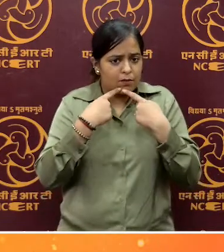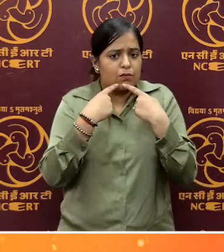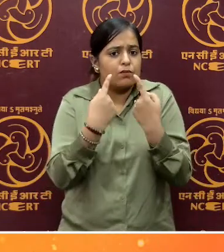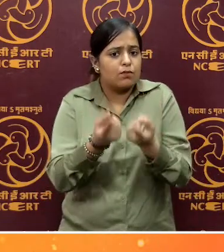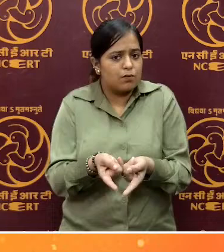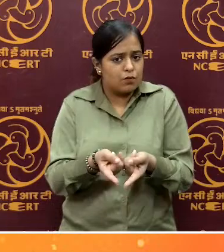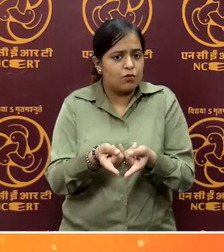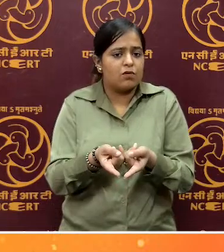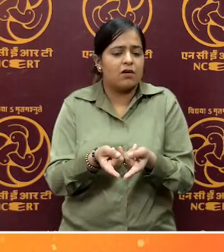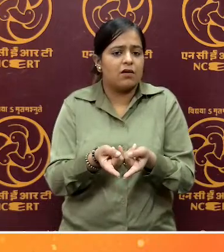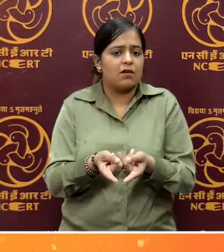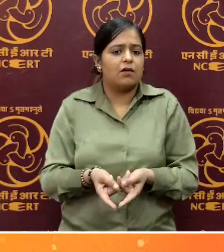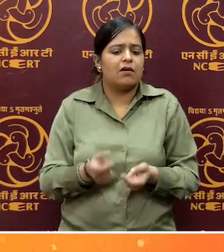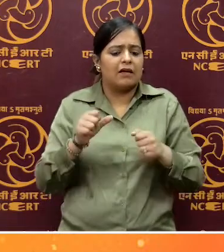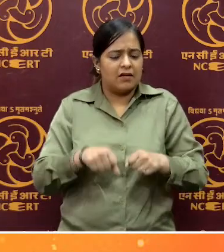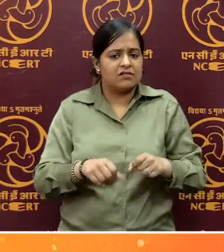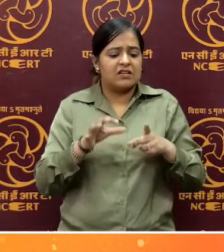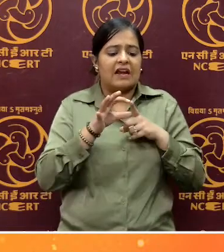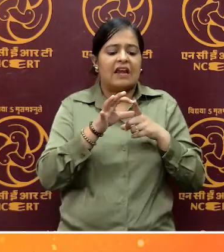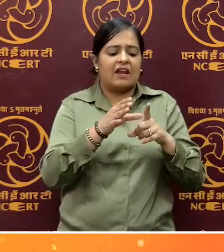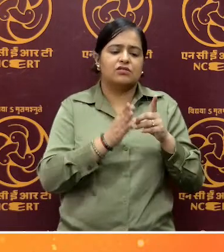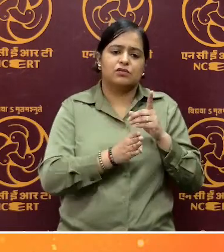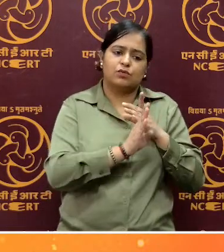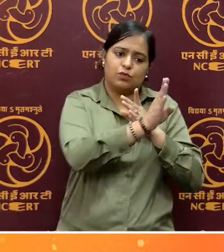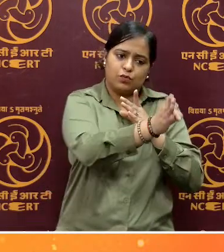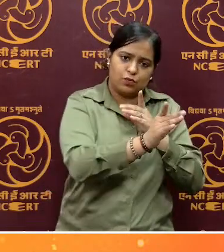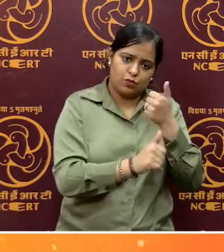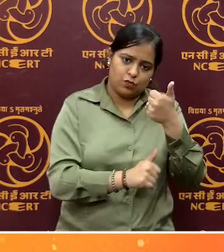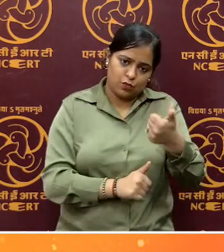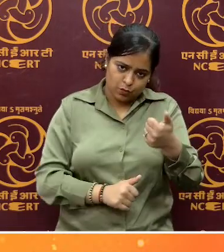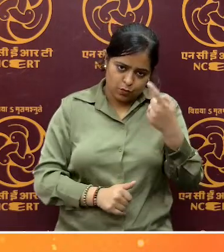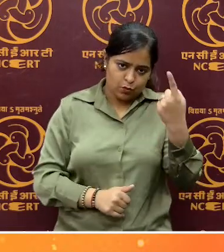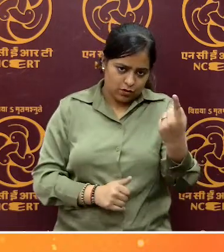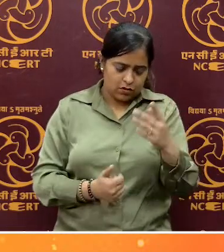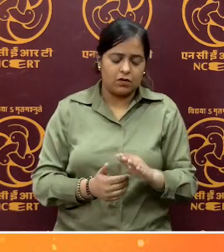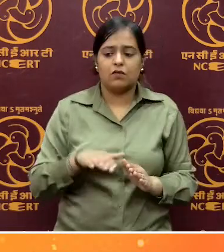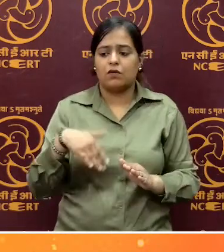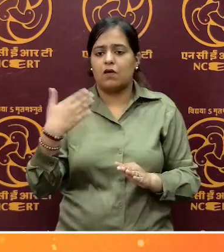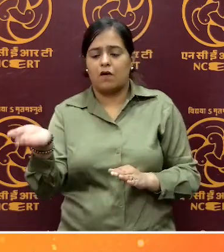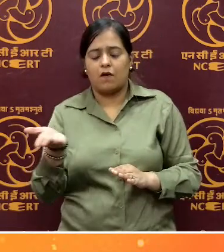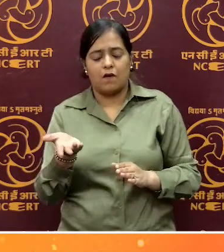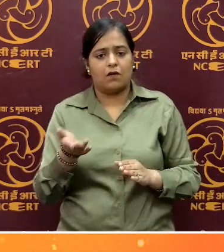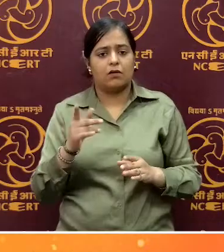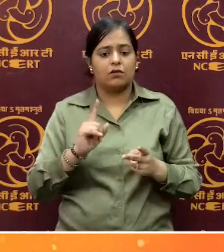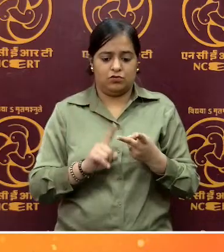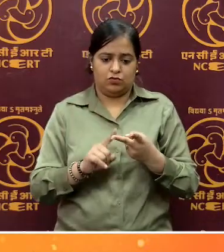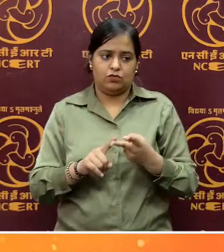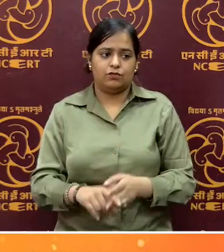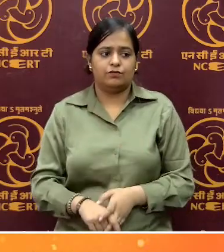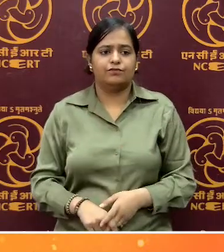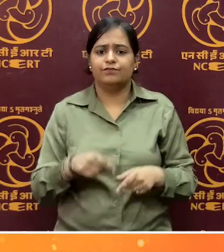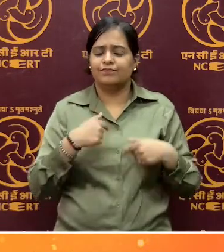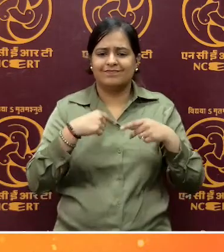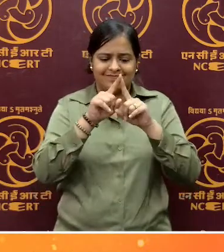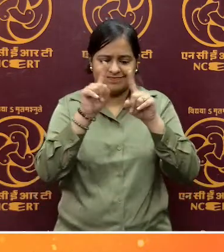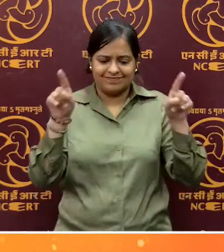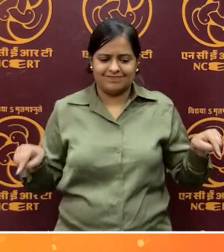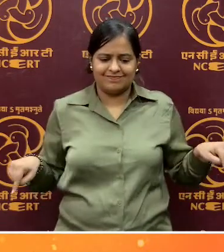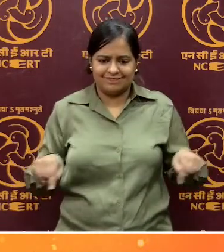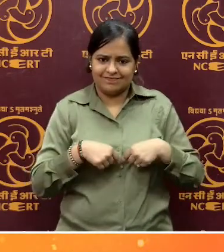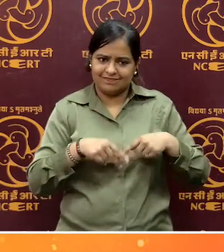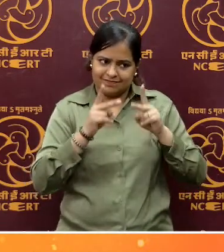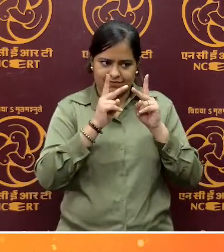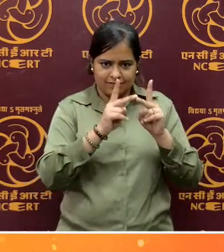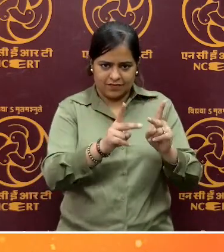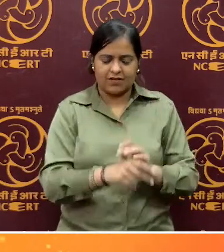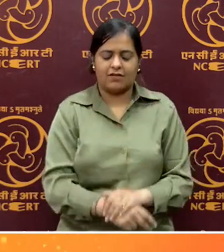one in one direction and the other one, like I can use this palm. You can also see the screen. Can you see the screen? Yes. Here I